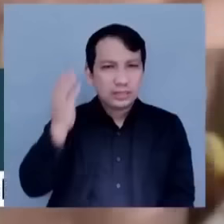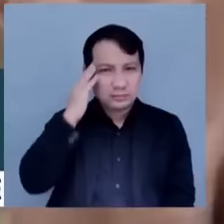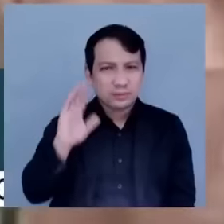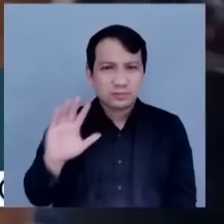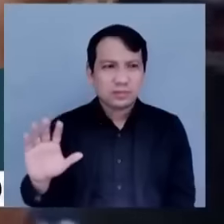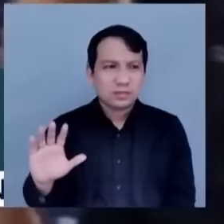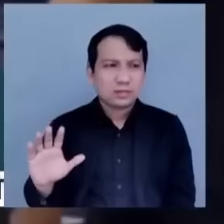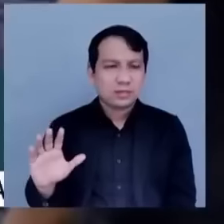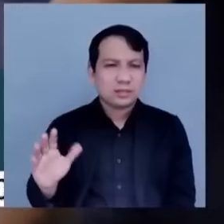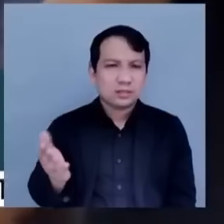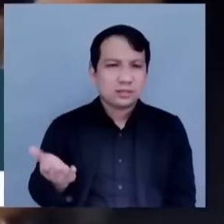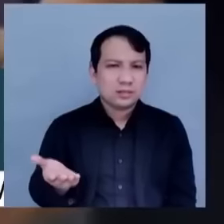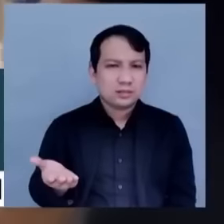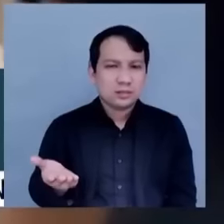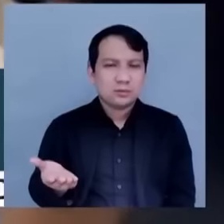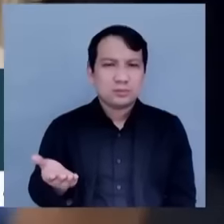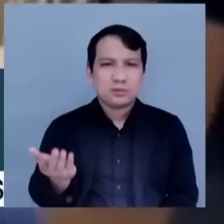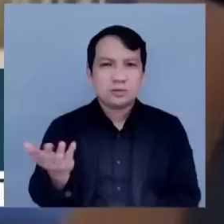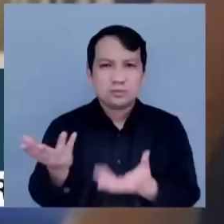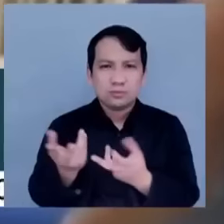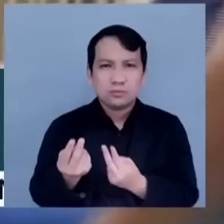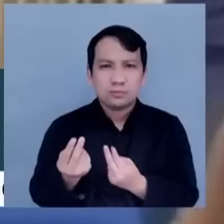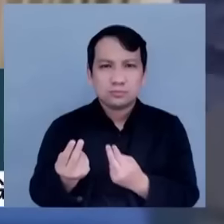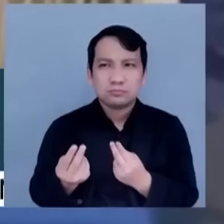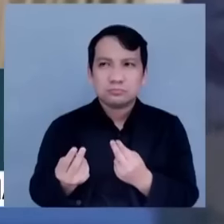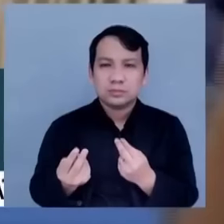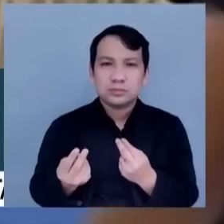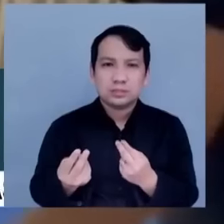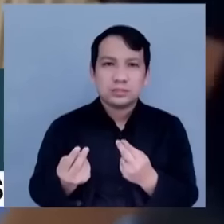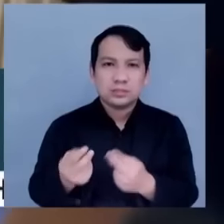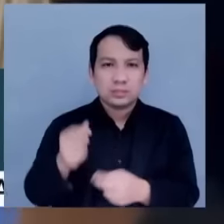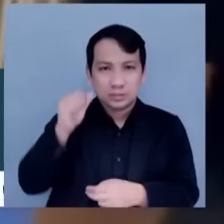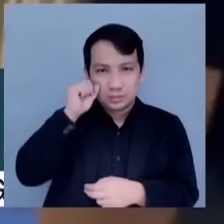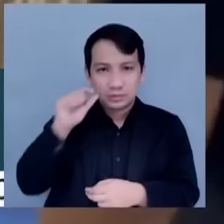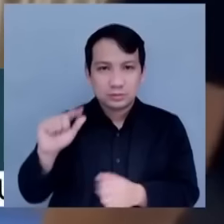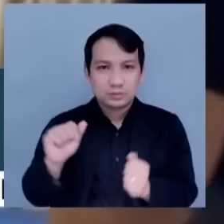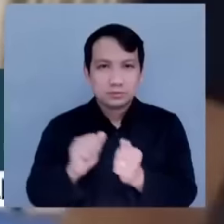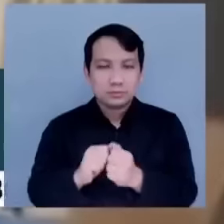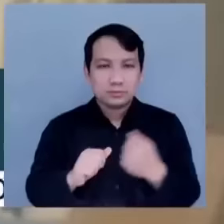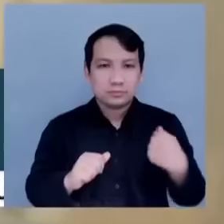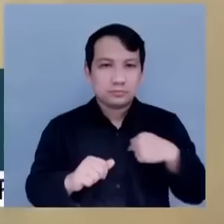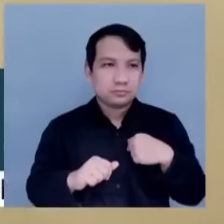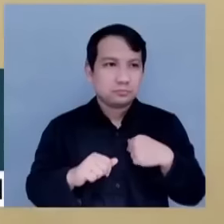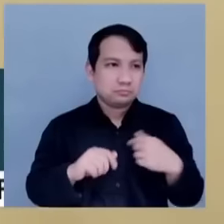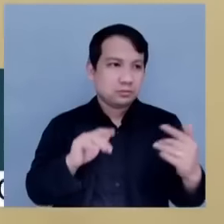kanya, when Sheila and Cassandra were intercepted,